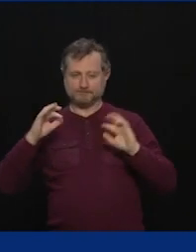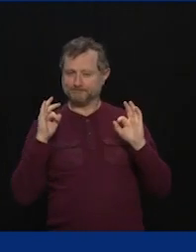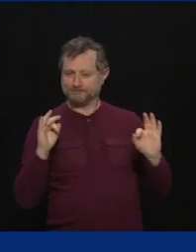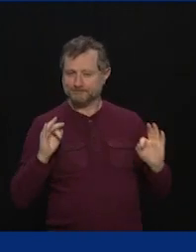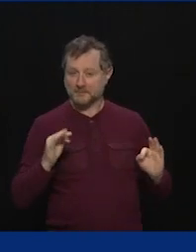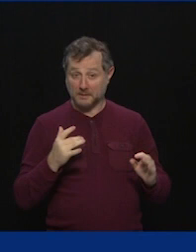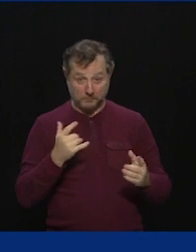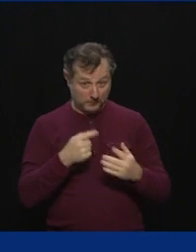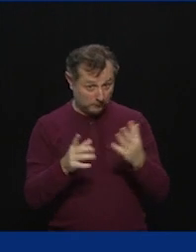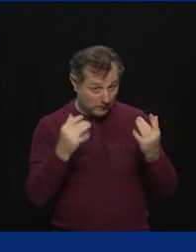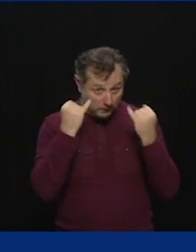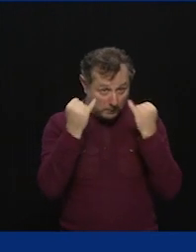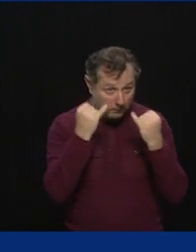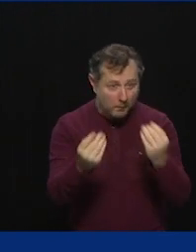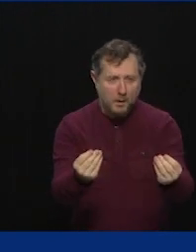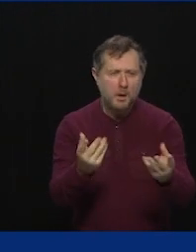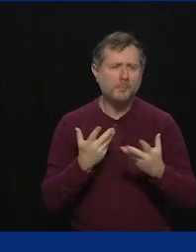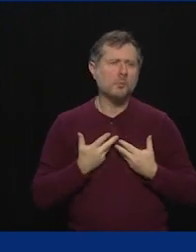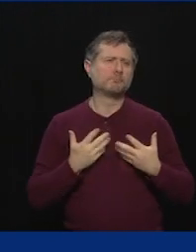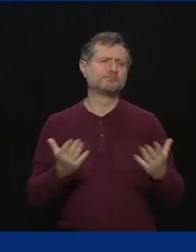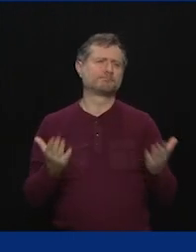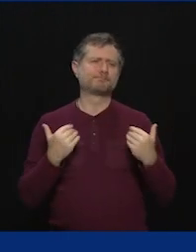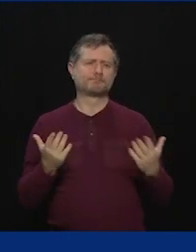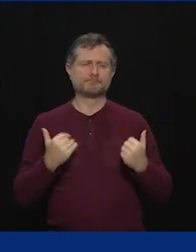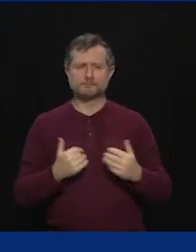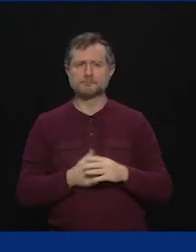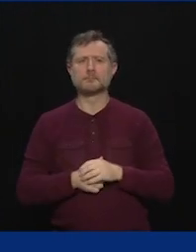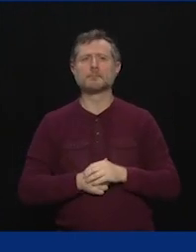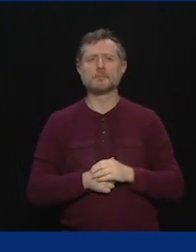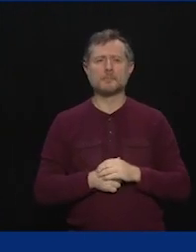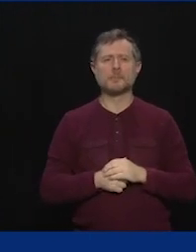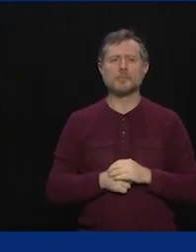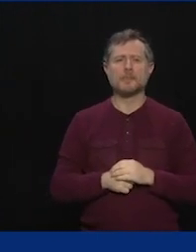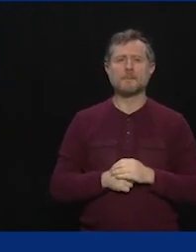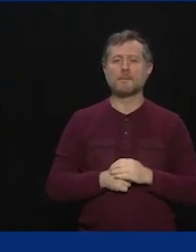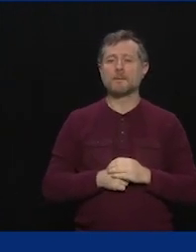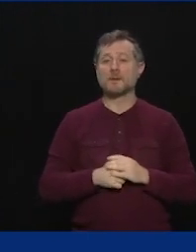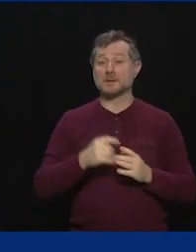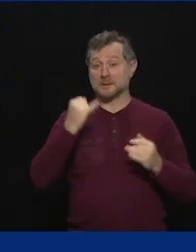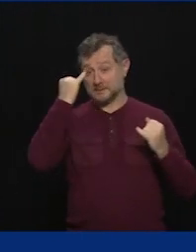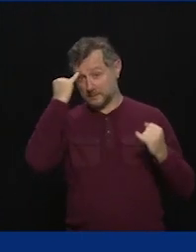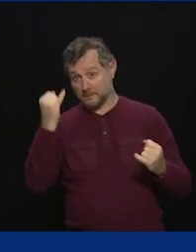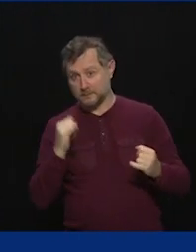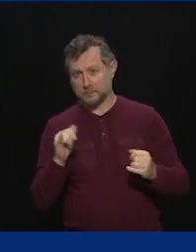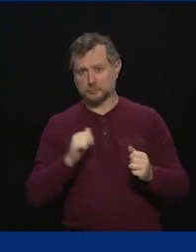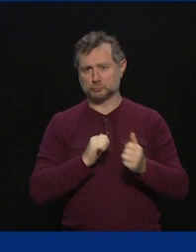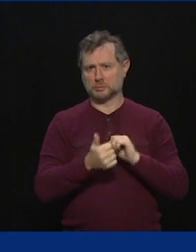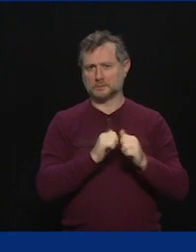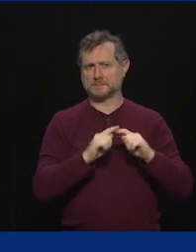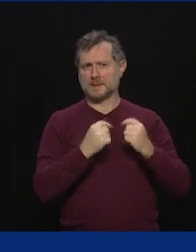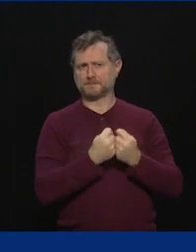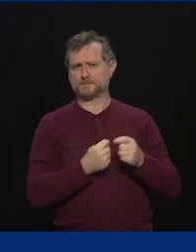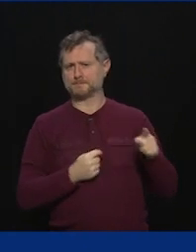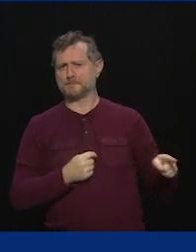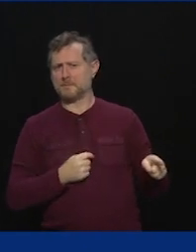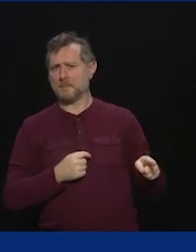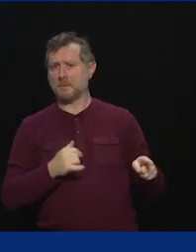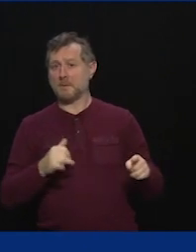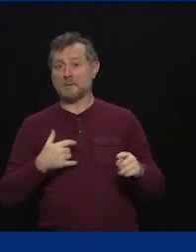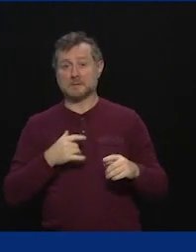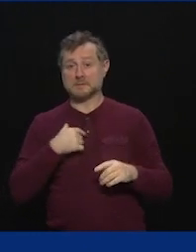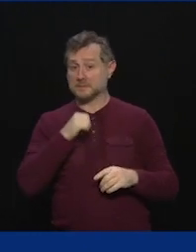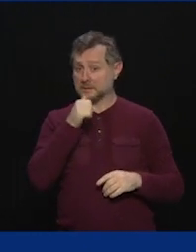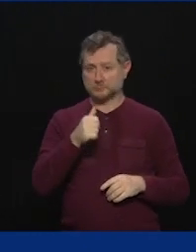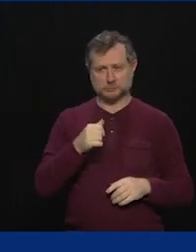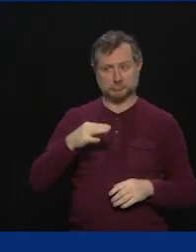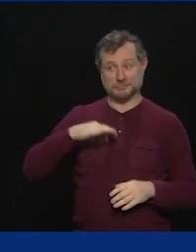me know. One was, let's lean into our sports teams, and I'm not taking credit for this, but I don't know if this has ever happened